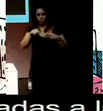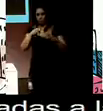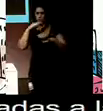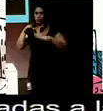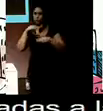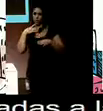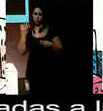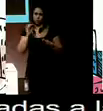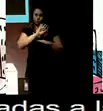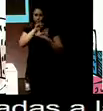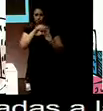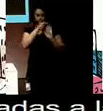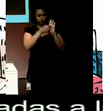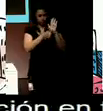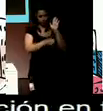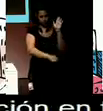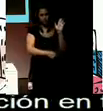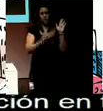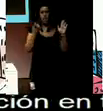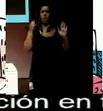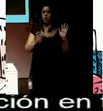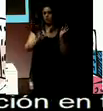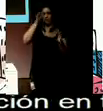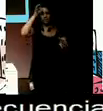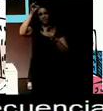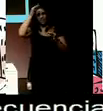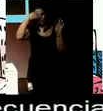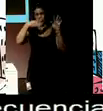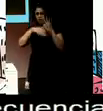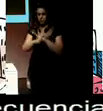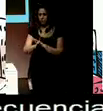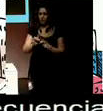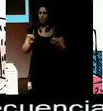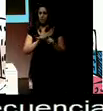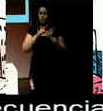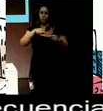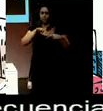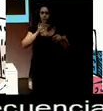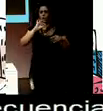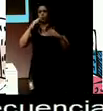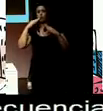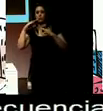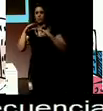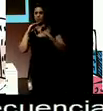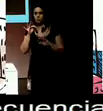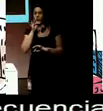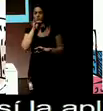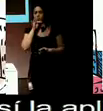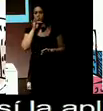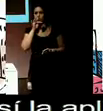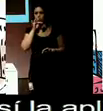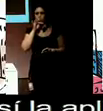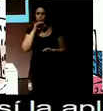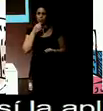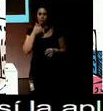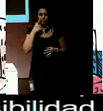about accessibility in transport and communication, but even so, when applicating these rules is